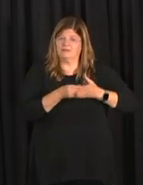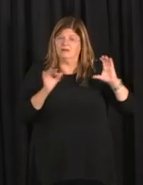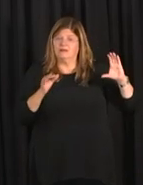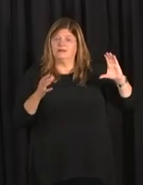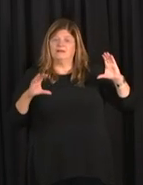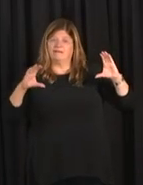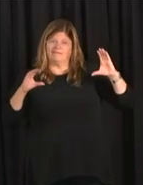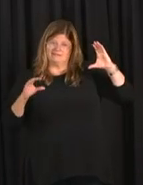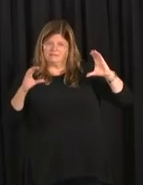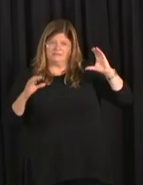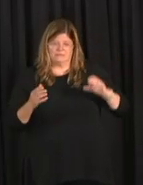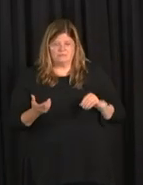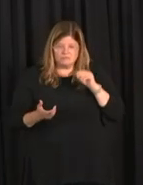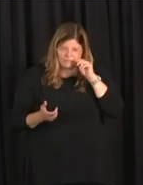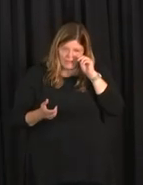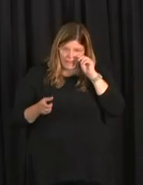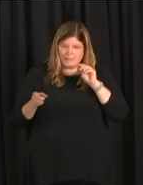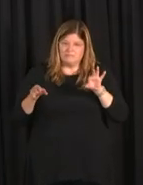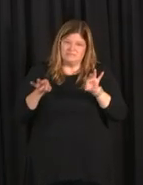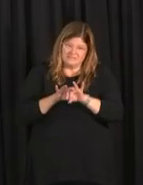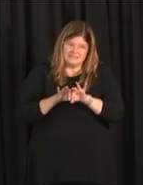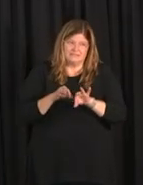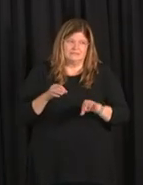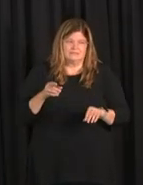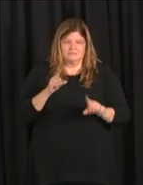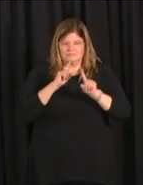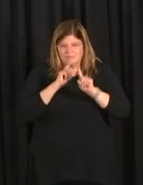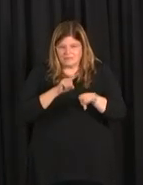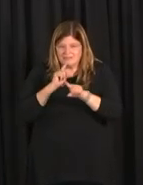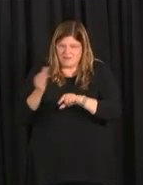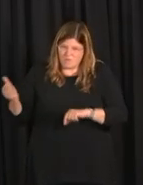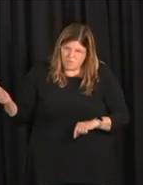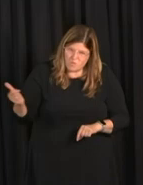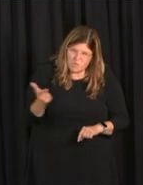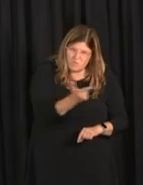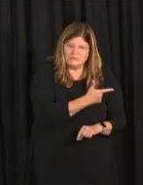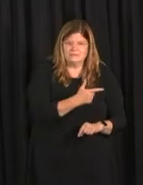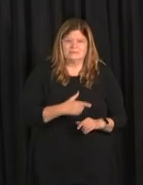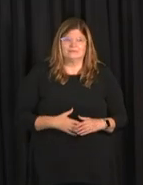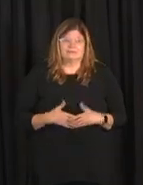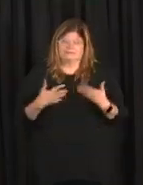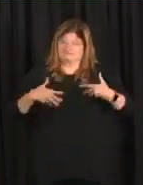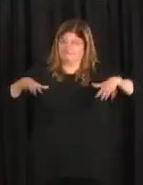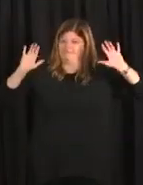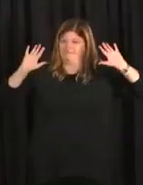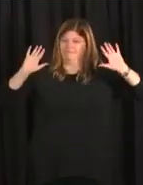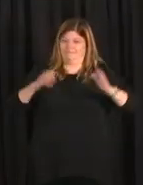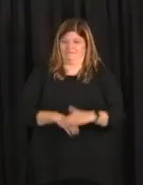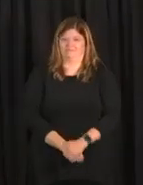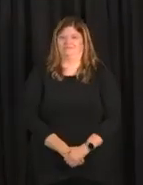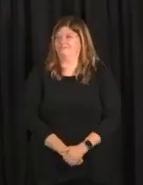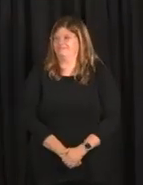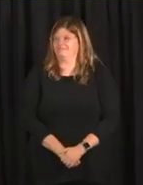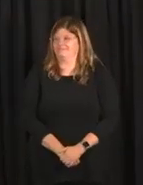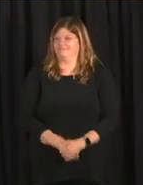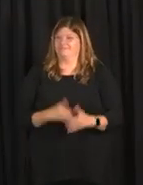we need everybody to respond. Okay, we'll take your questions.